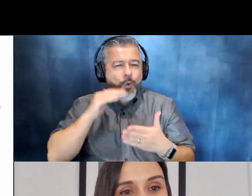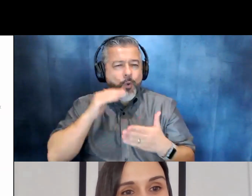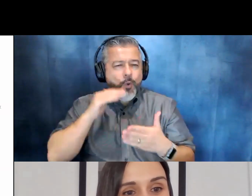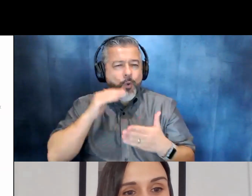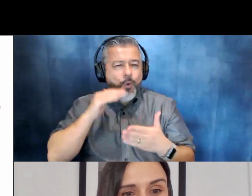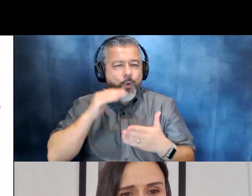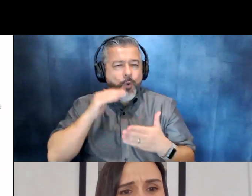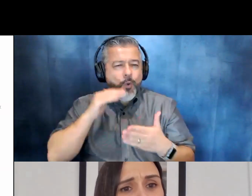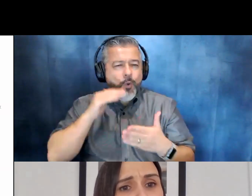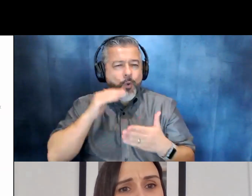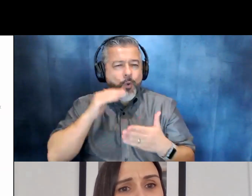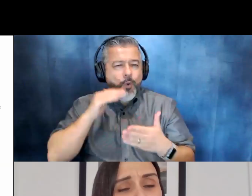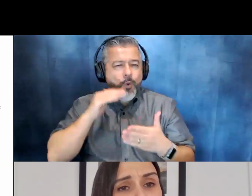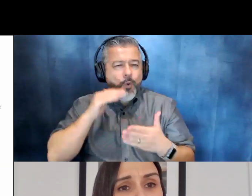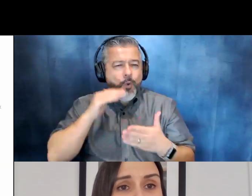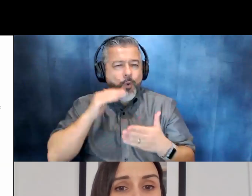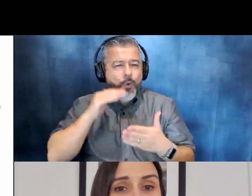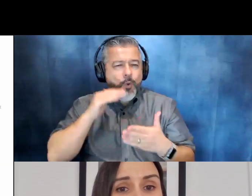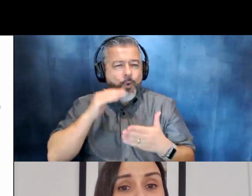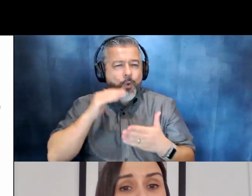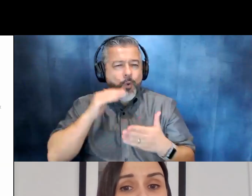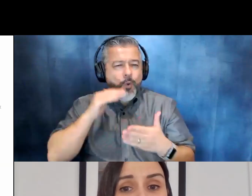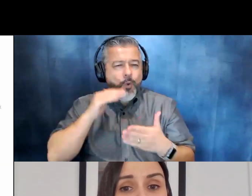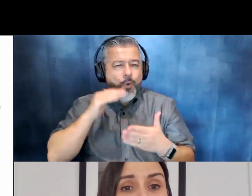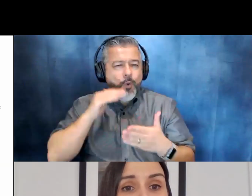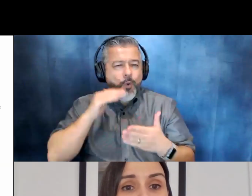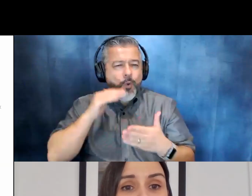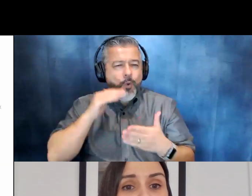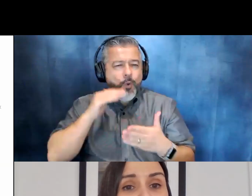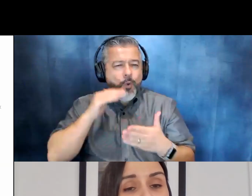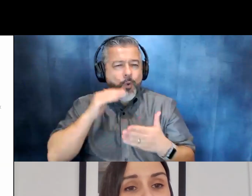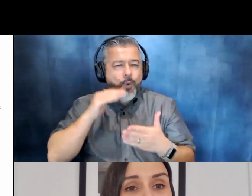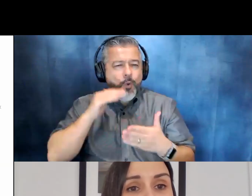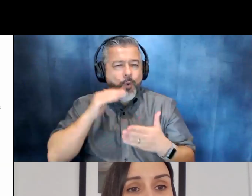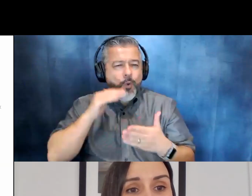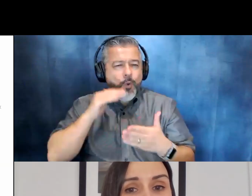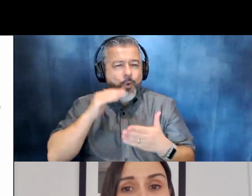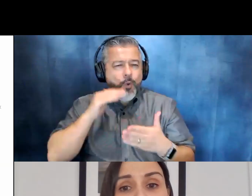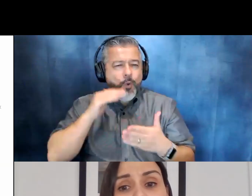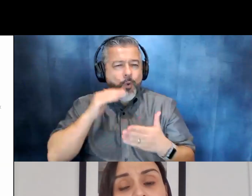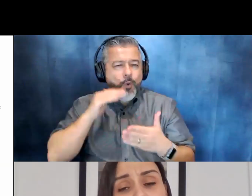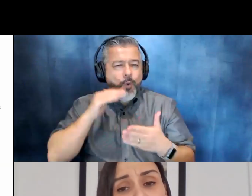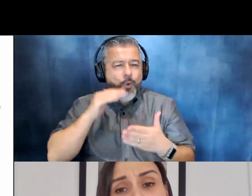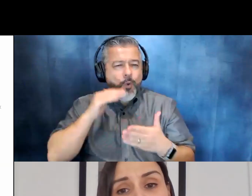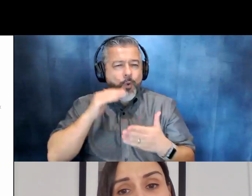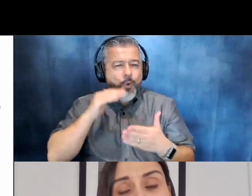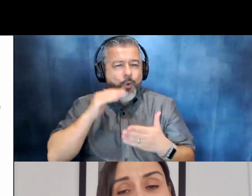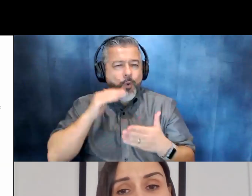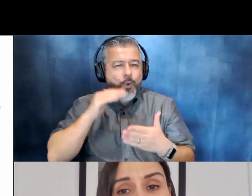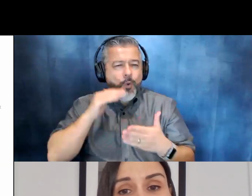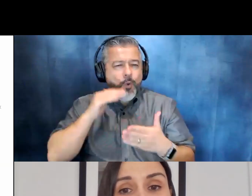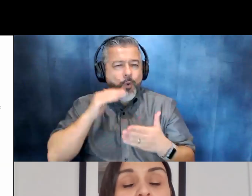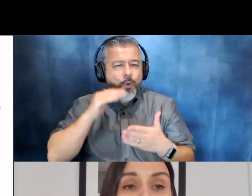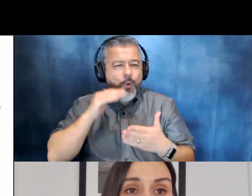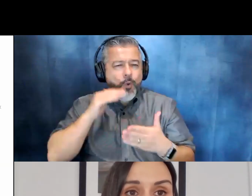tier system based on a couple of statistics, such as the positivity rate. And as you can see, most